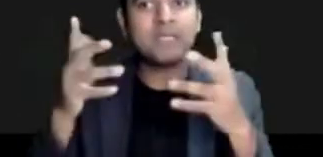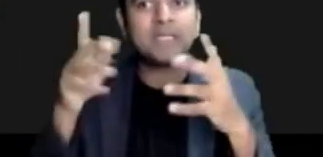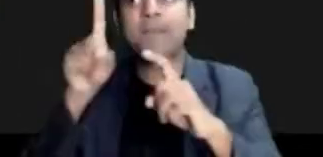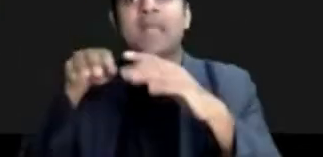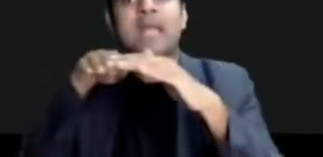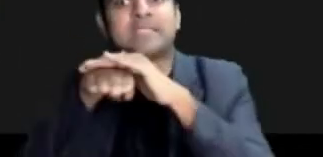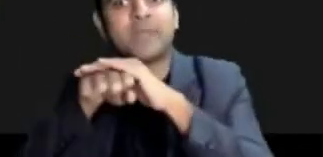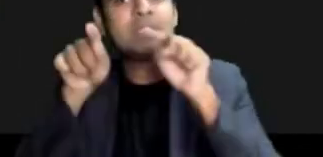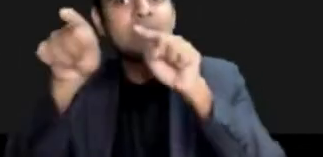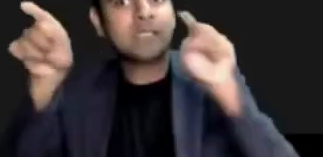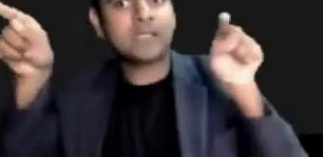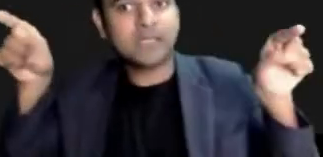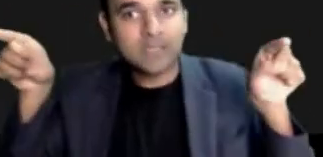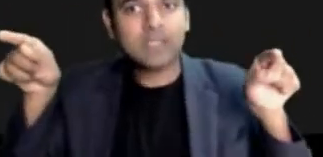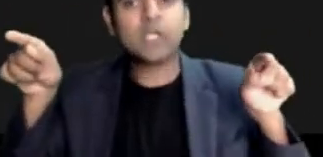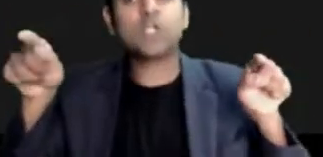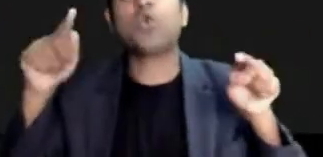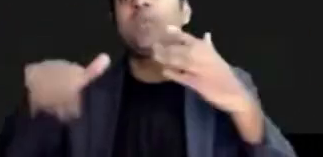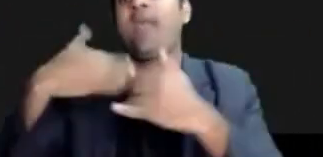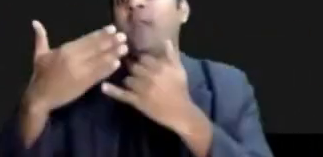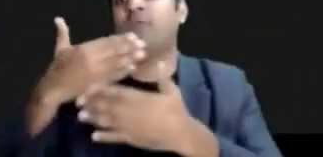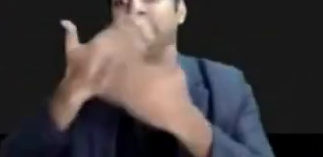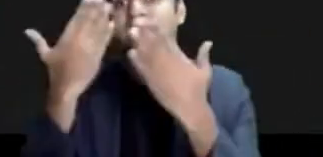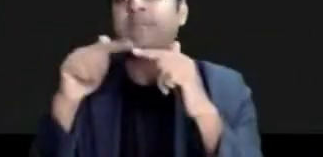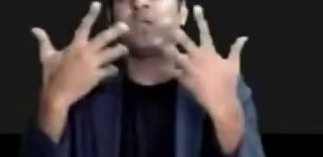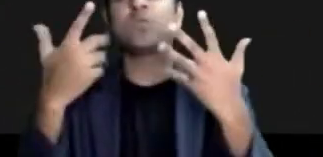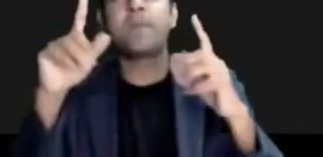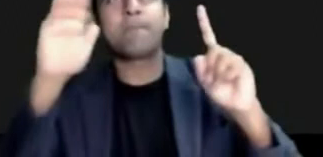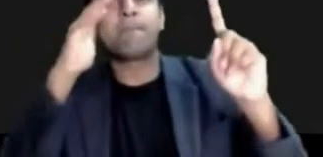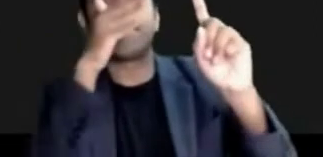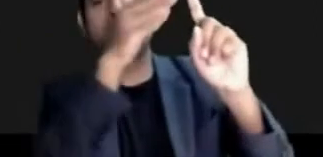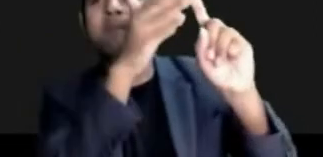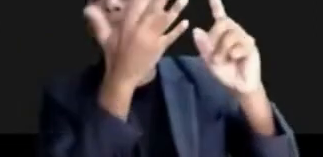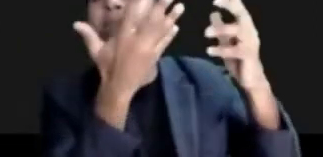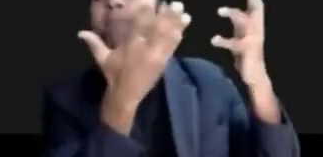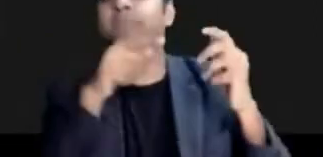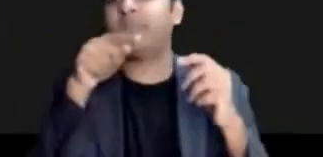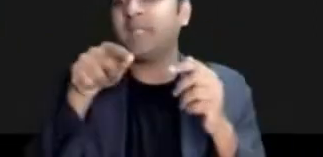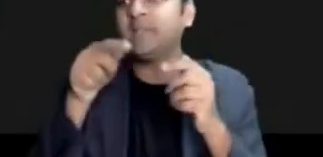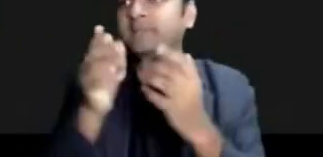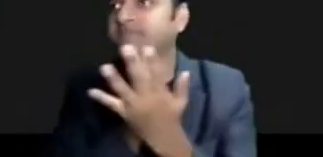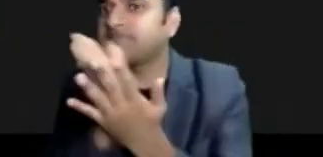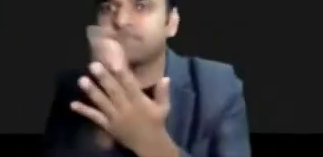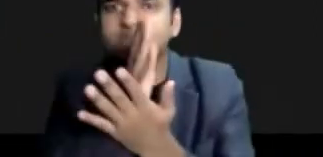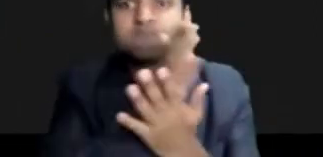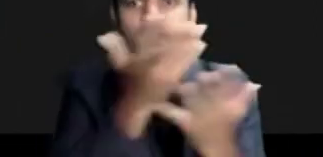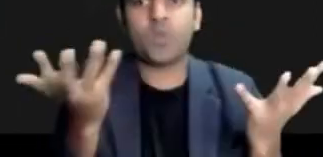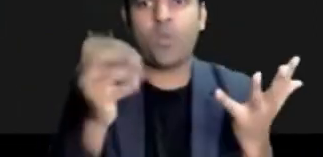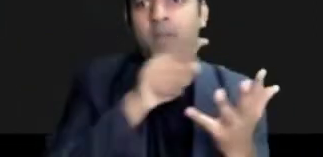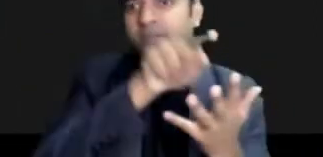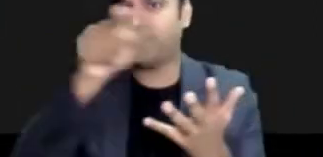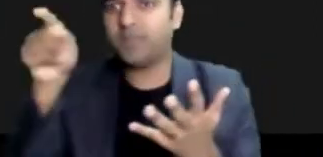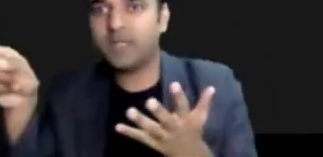evacuation routes, so that even the safety points should be well known to persons with disabilities. We've